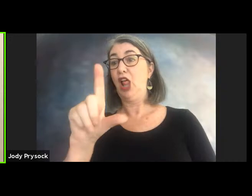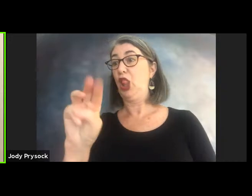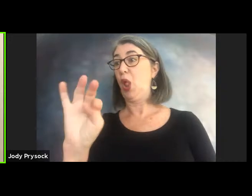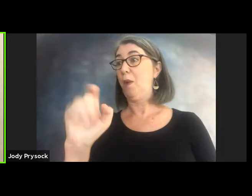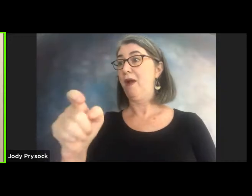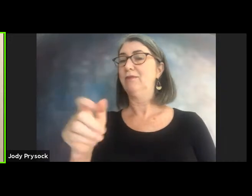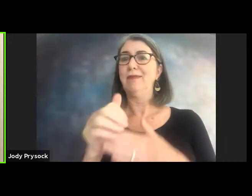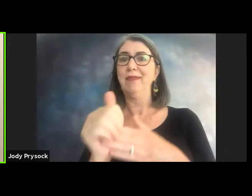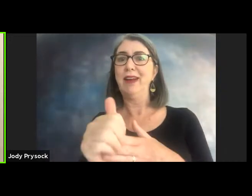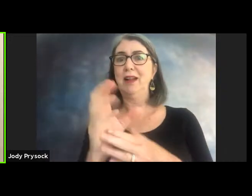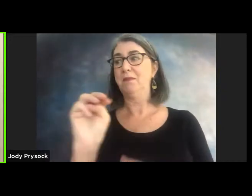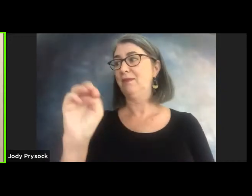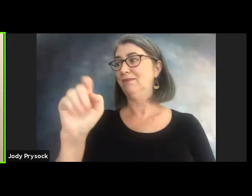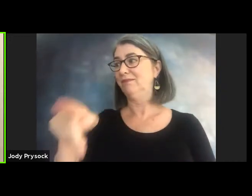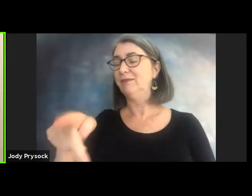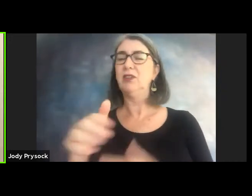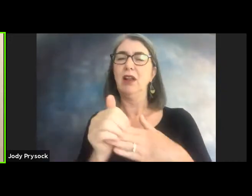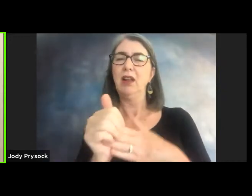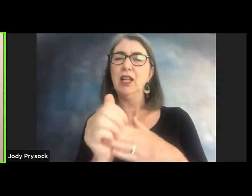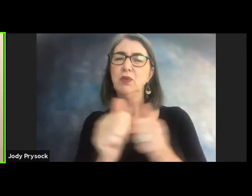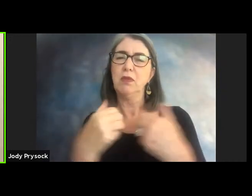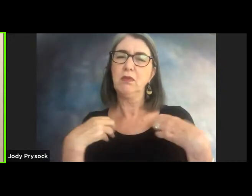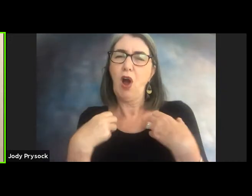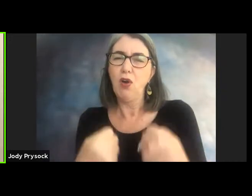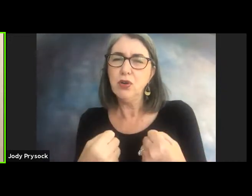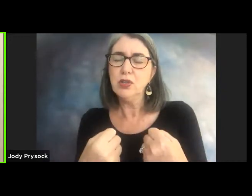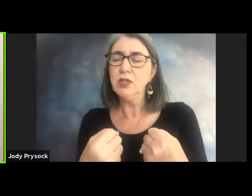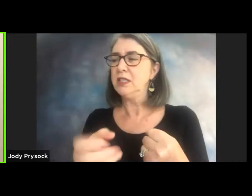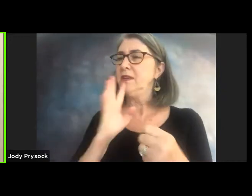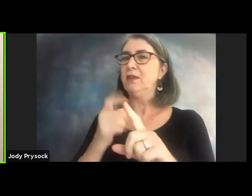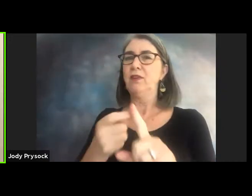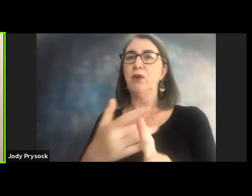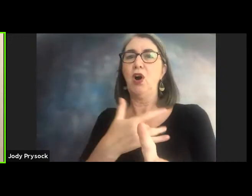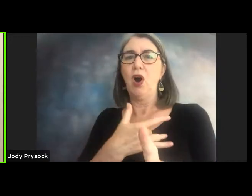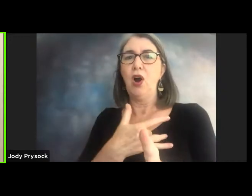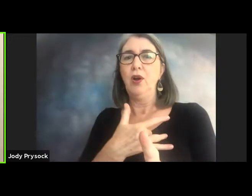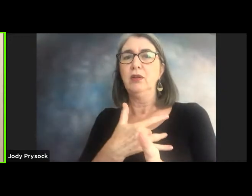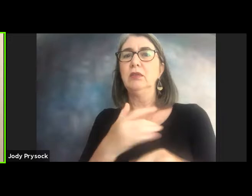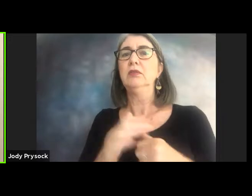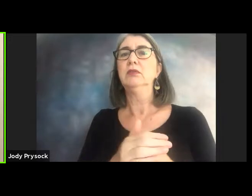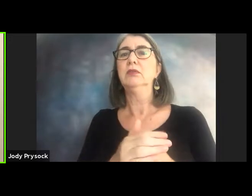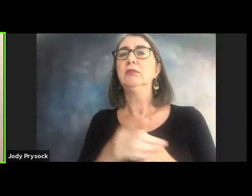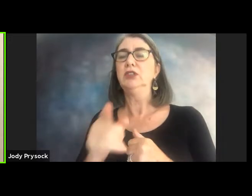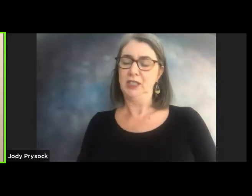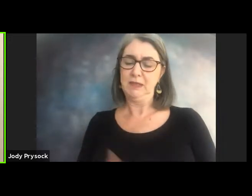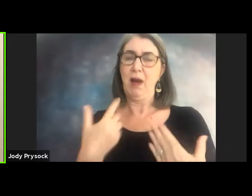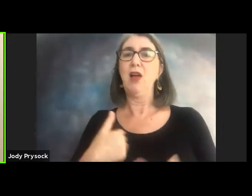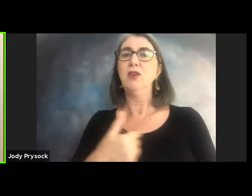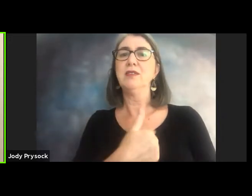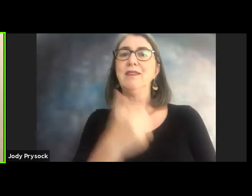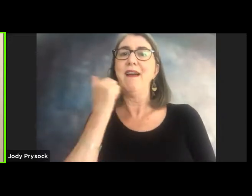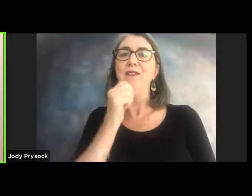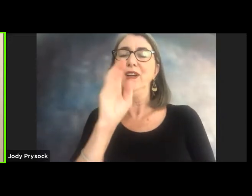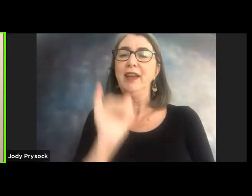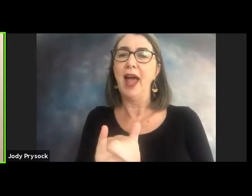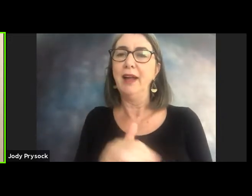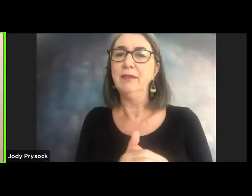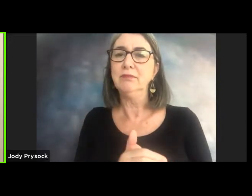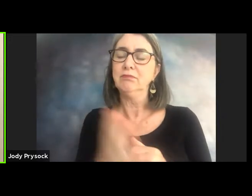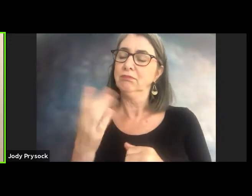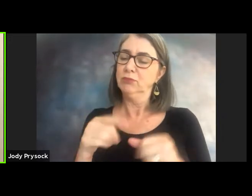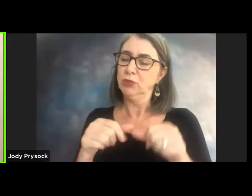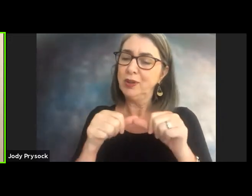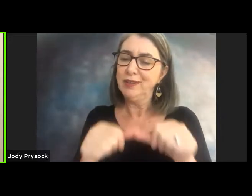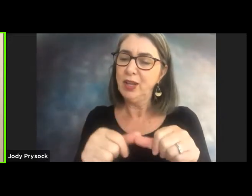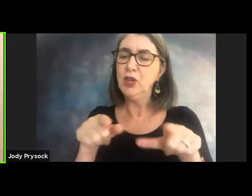Place. She leads with courage, she speaks from her heart, and she inspires us every day to continue